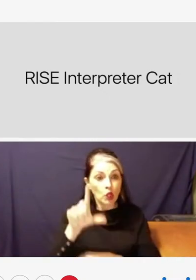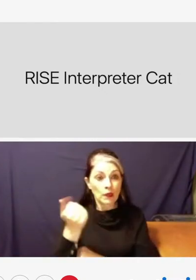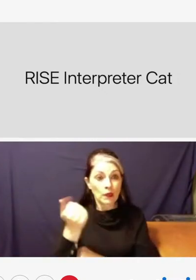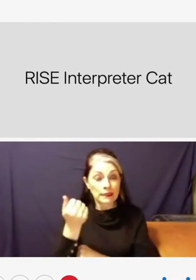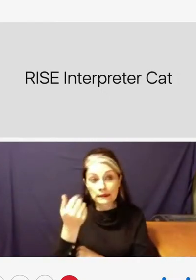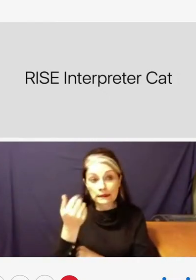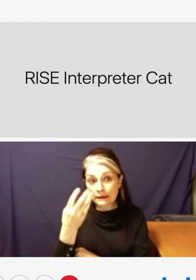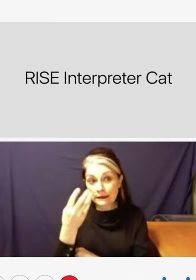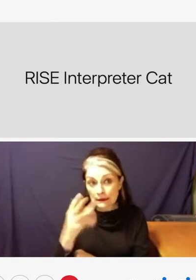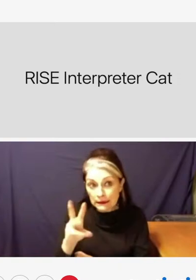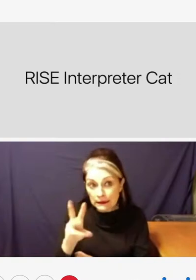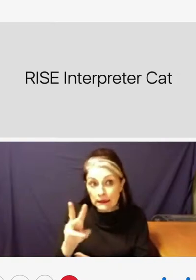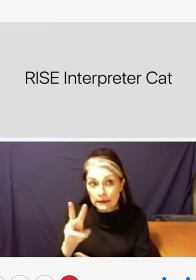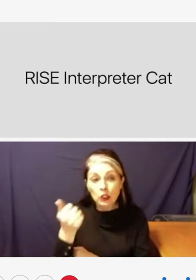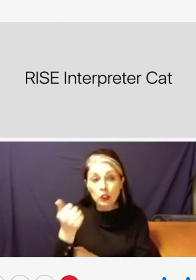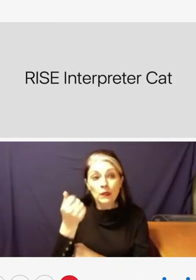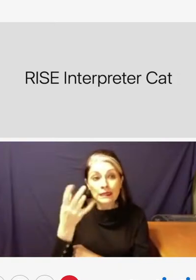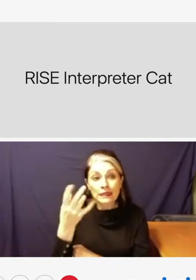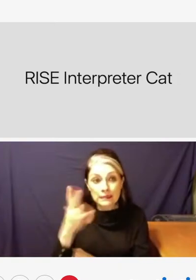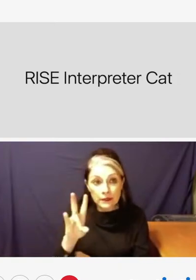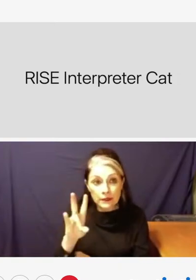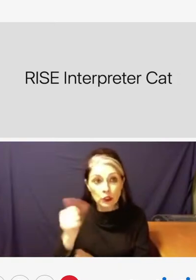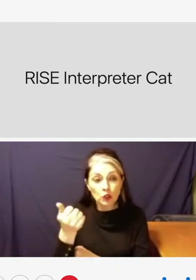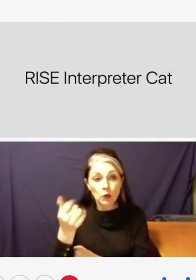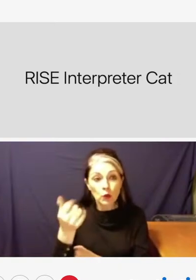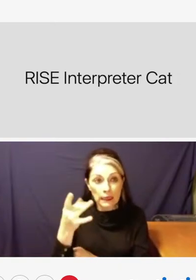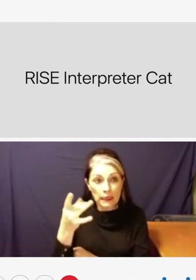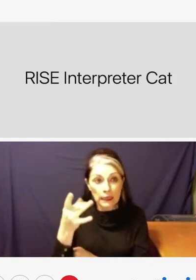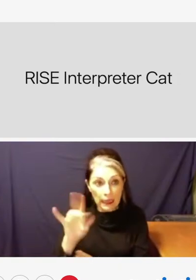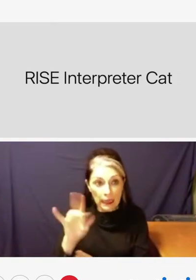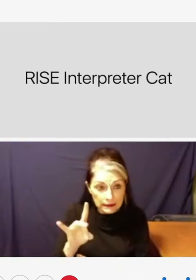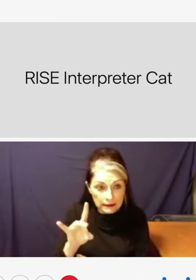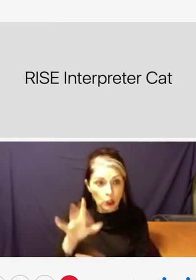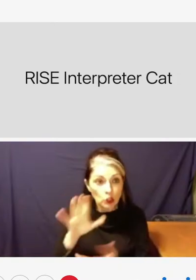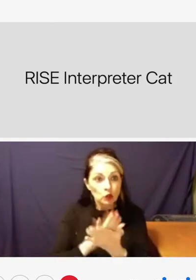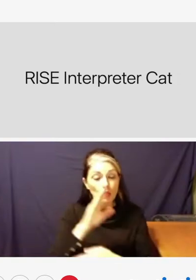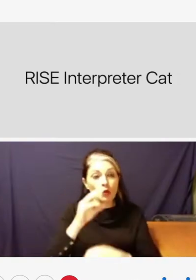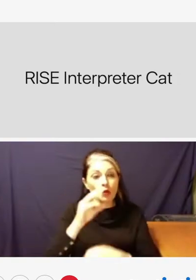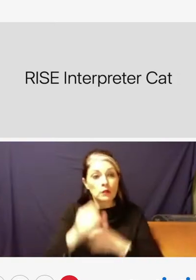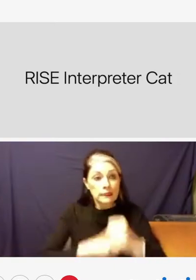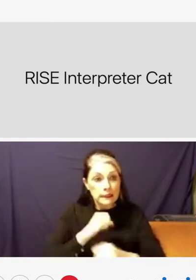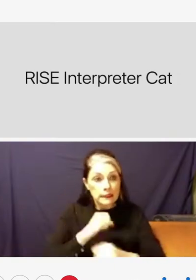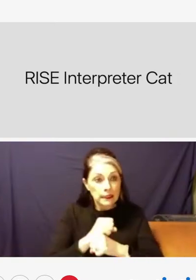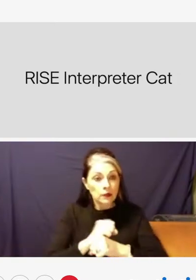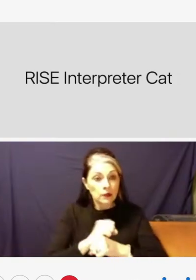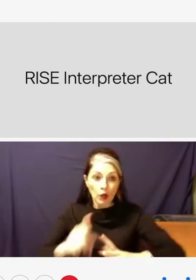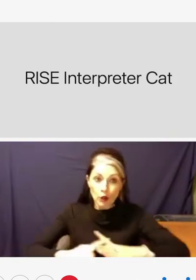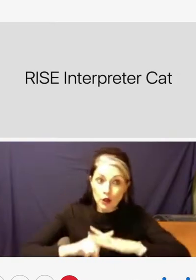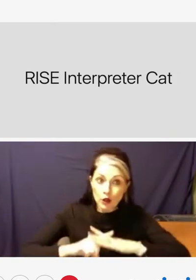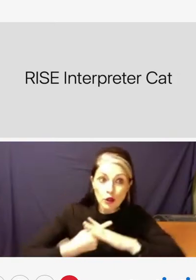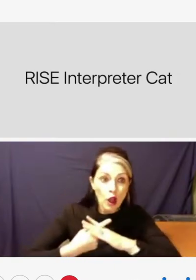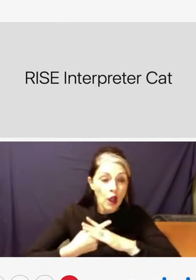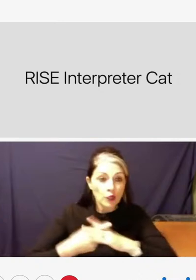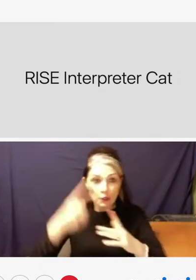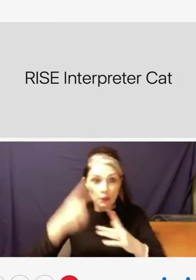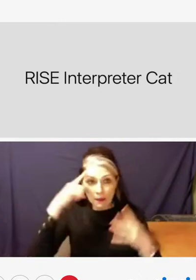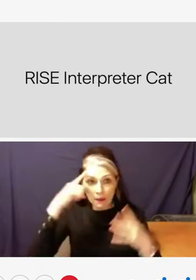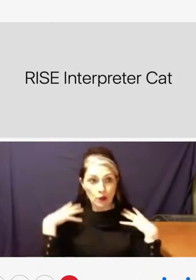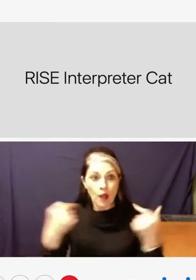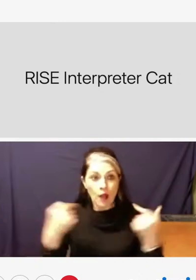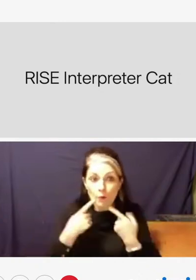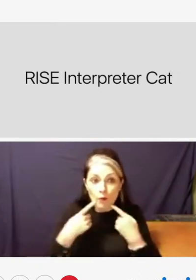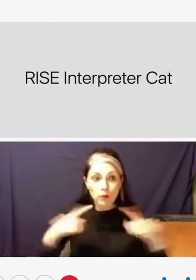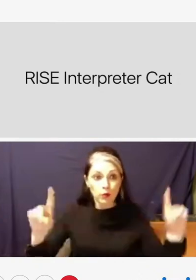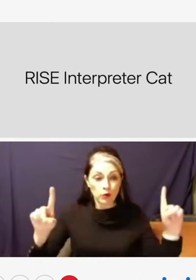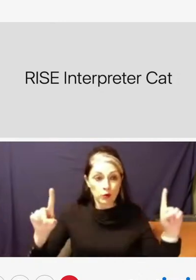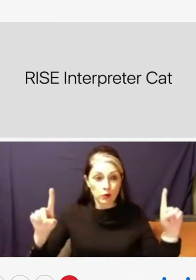2018 school year we officially launched our mental health program and we accomplished we accomplished the important task of creating a